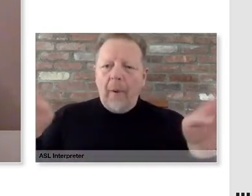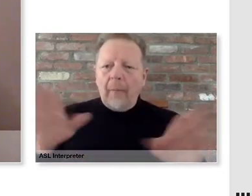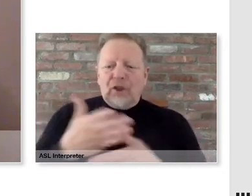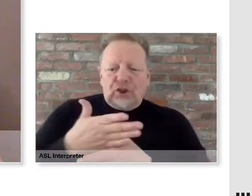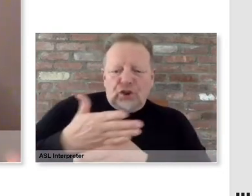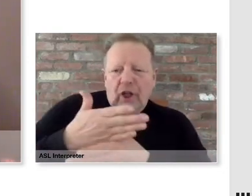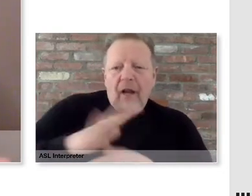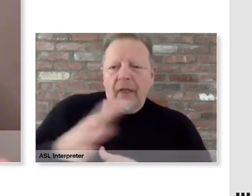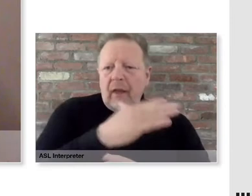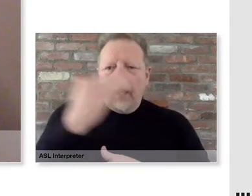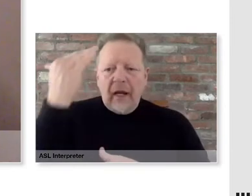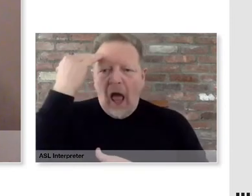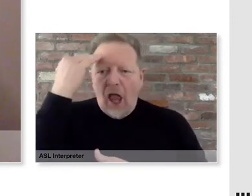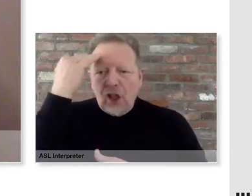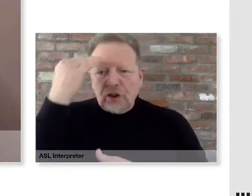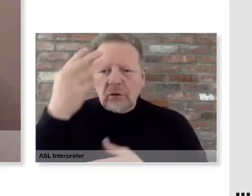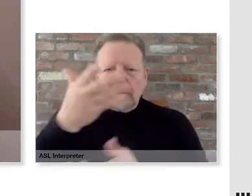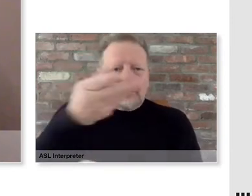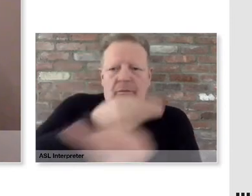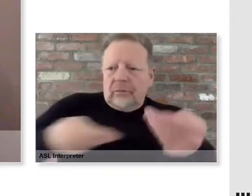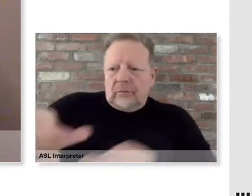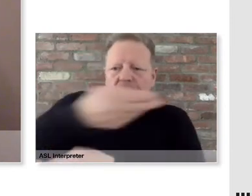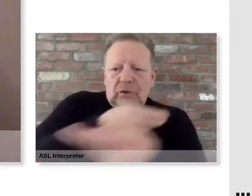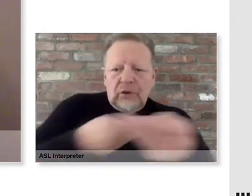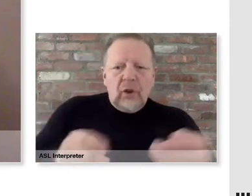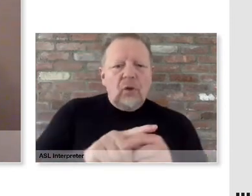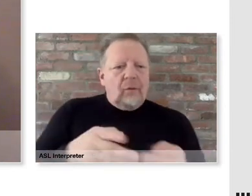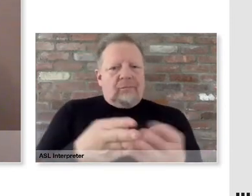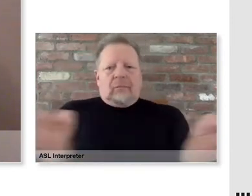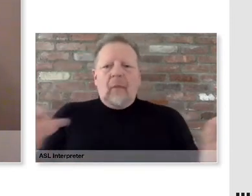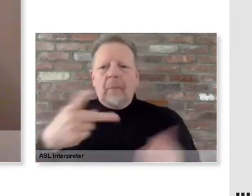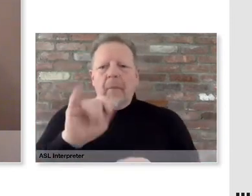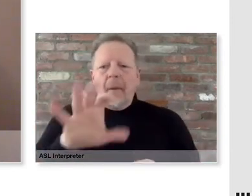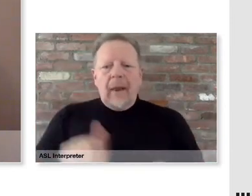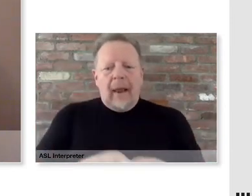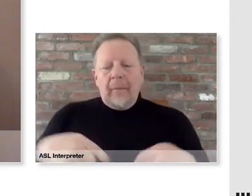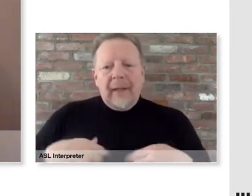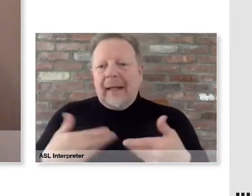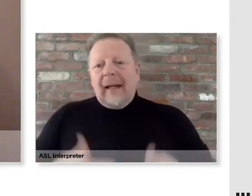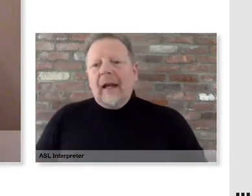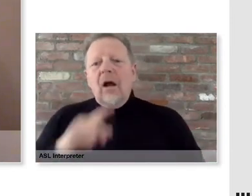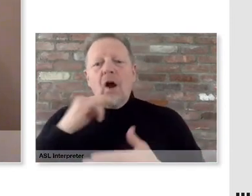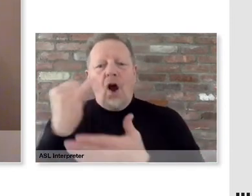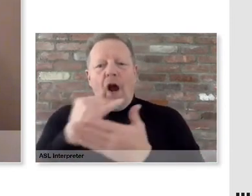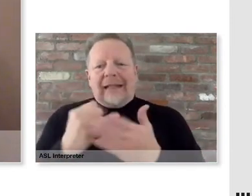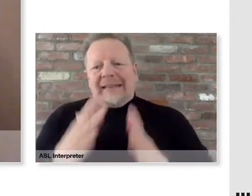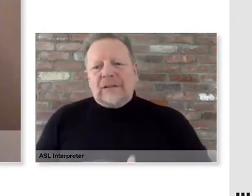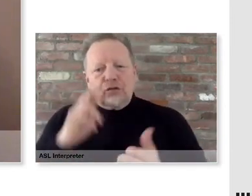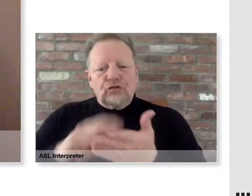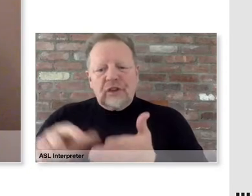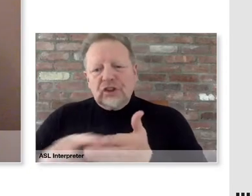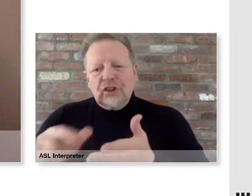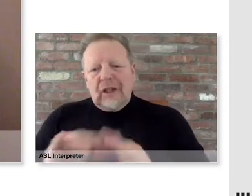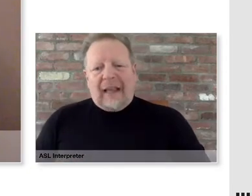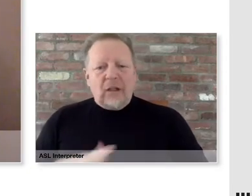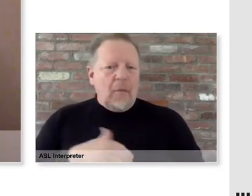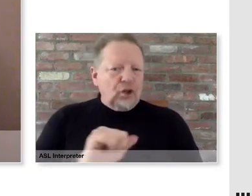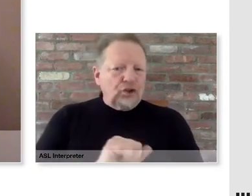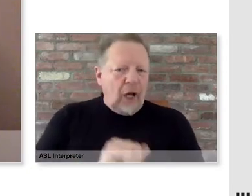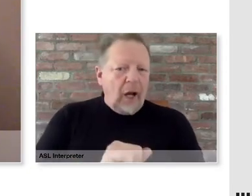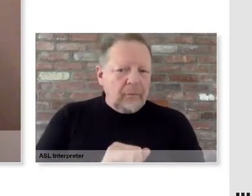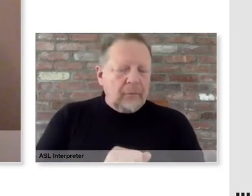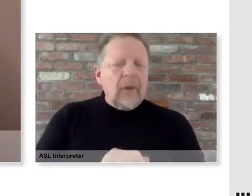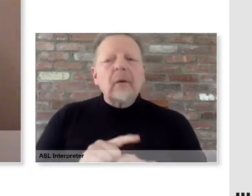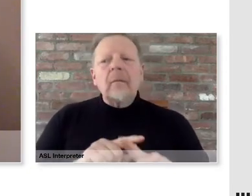the normal public, which is something people like me, artistic researchers, do. That's my job, basically.